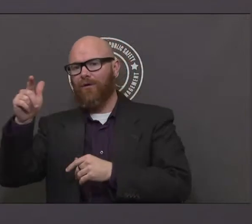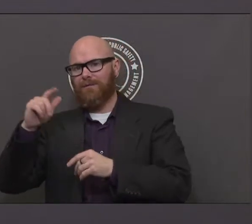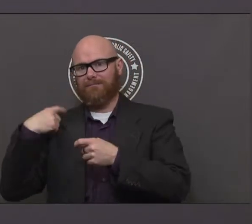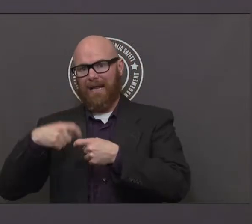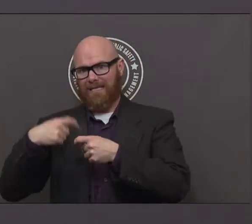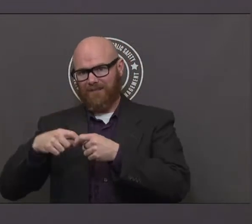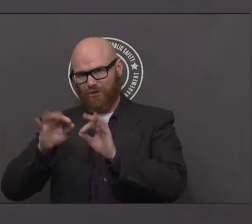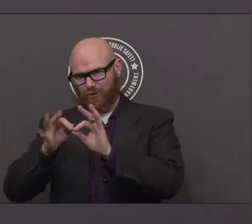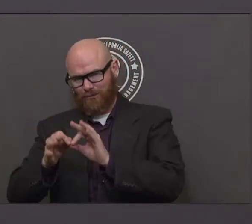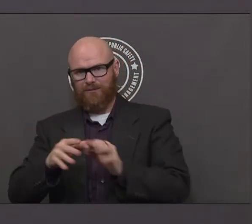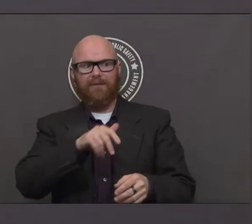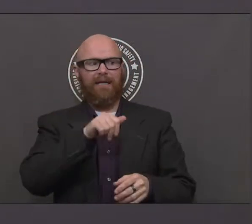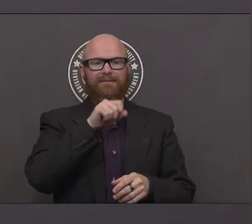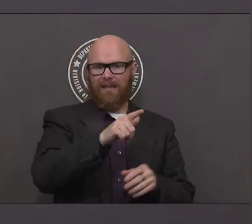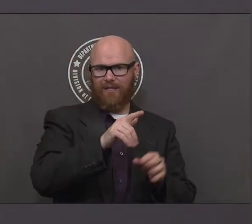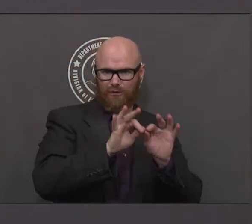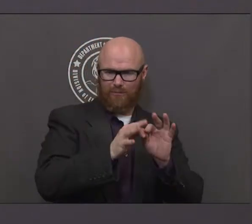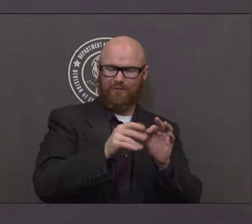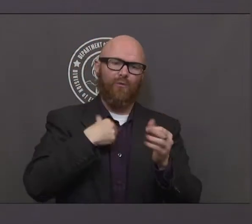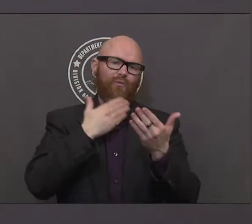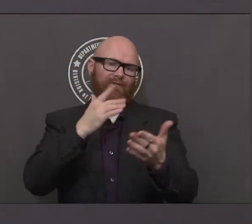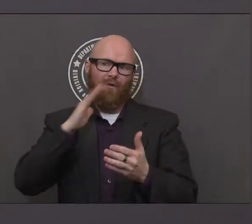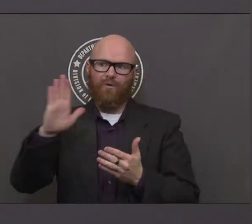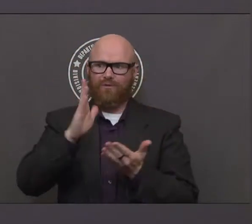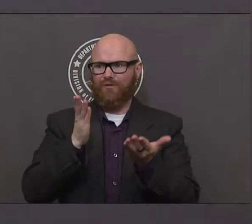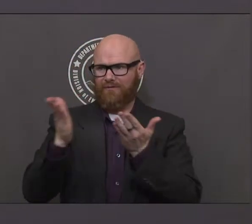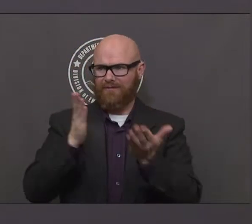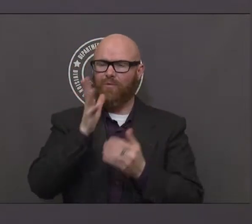ASL. We're grateful for your service, and we will